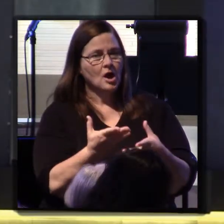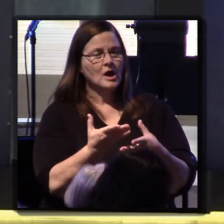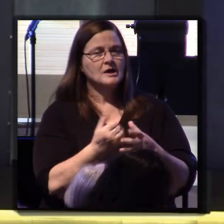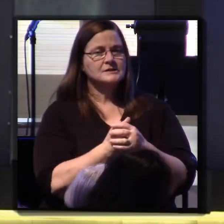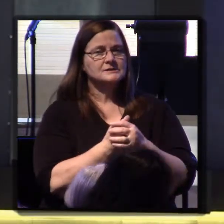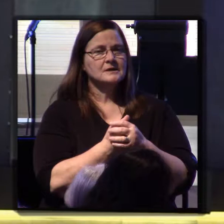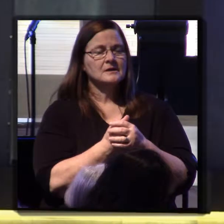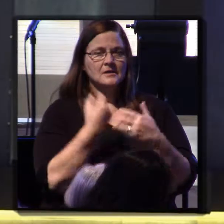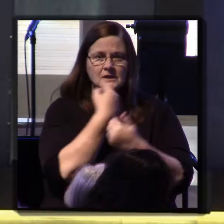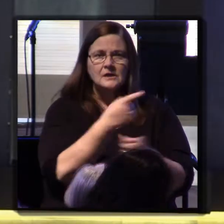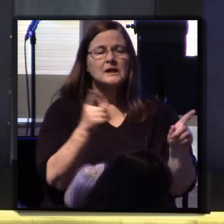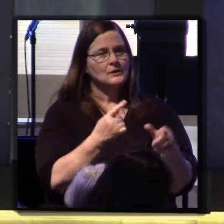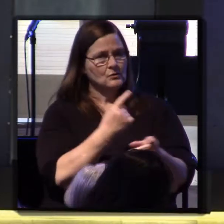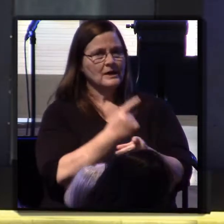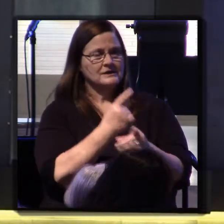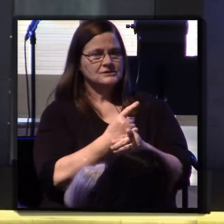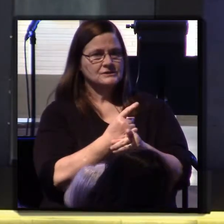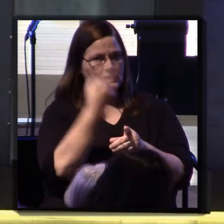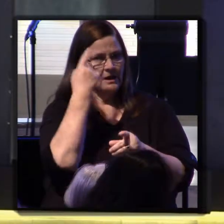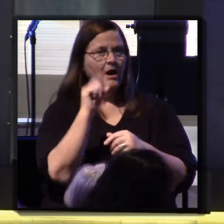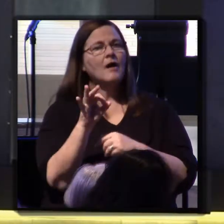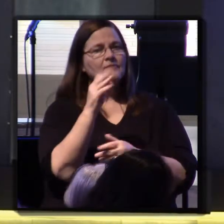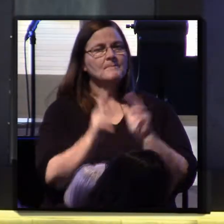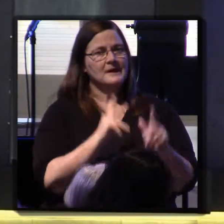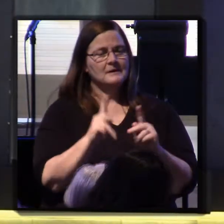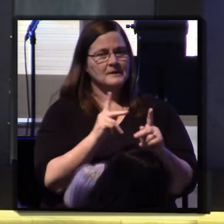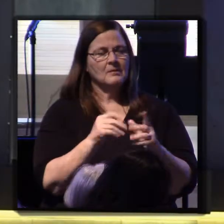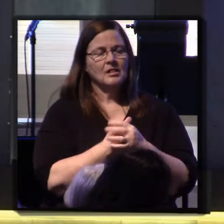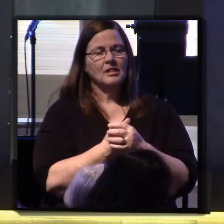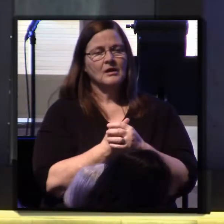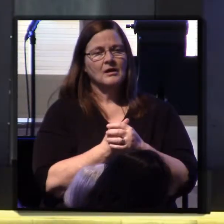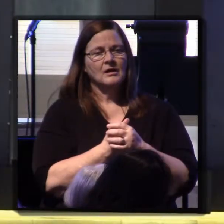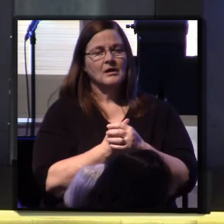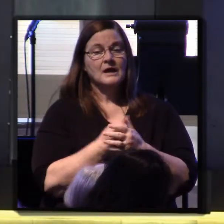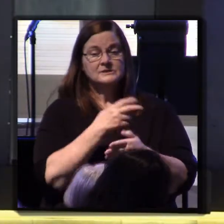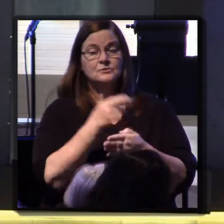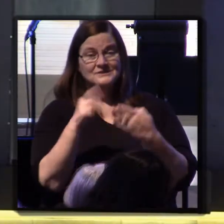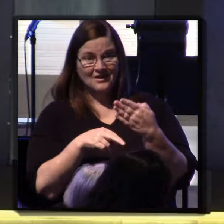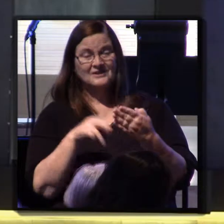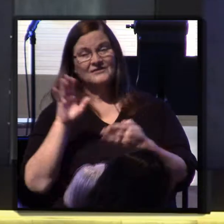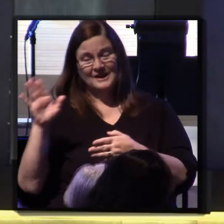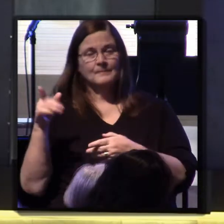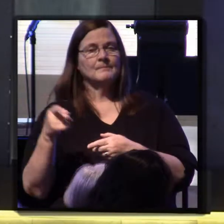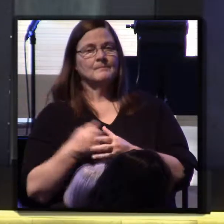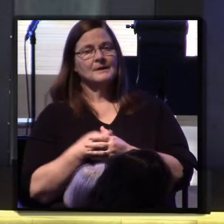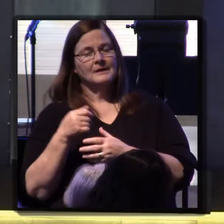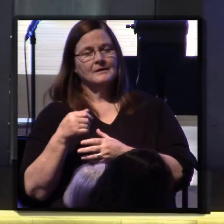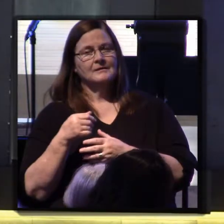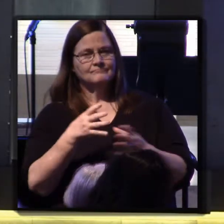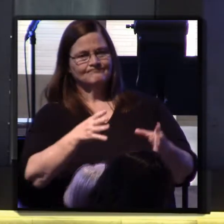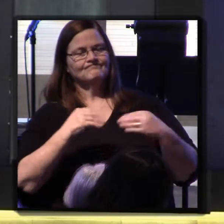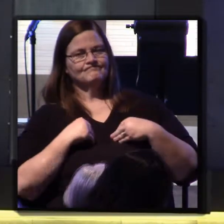servant will justify, will bring about the declaring righteous of many as